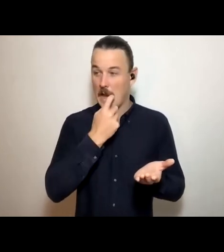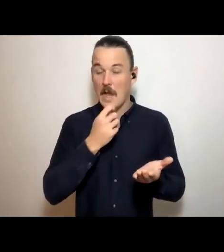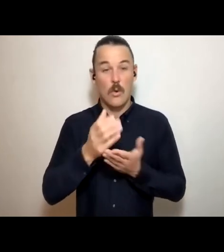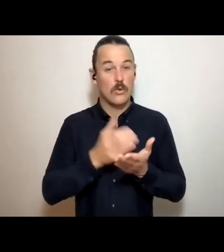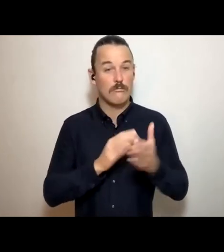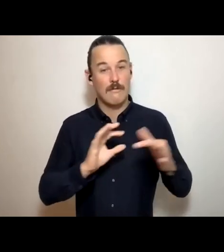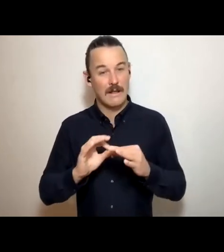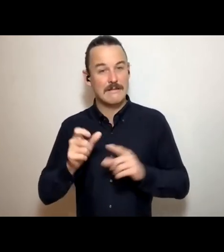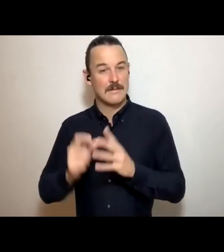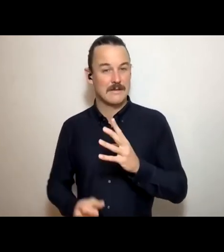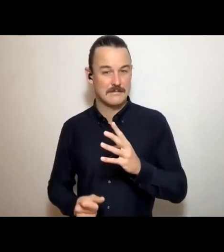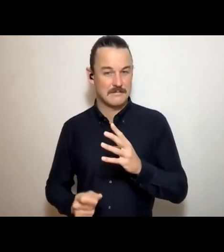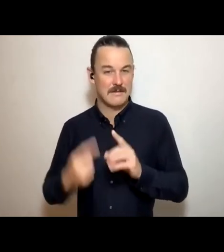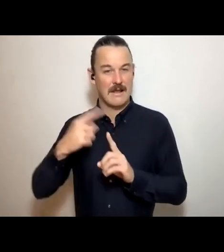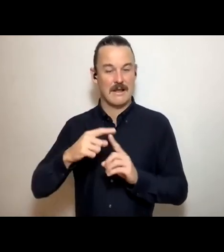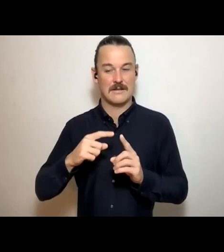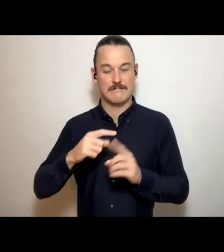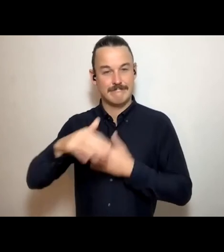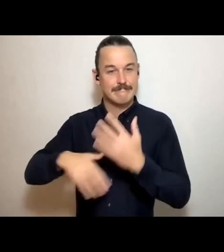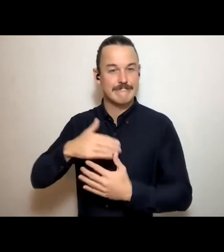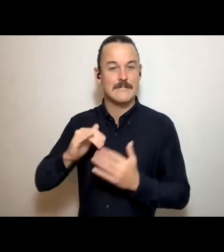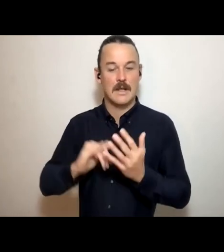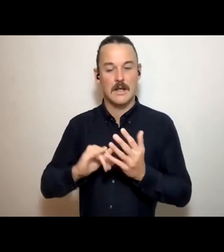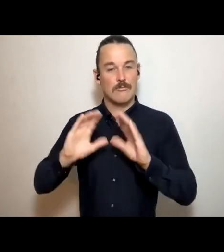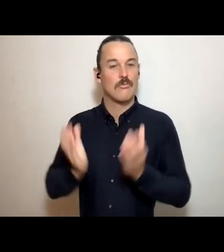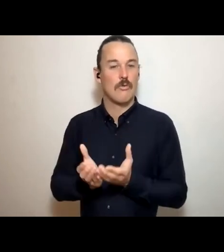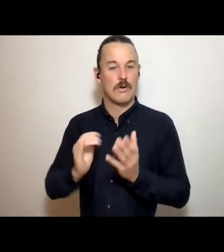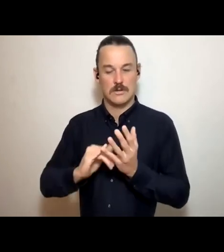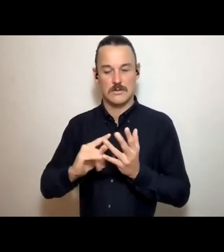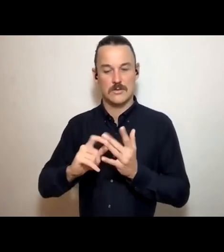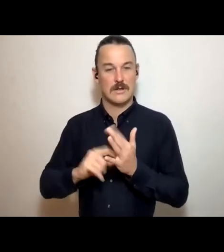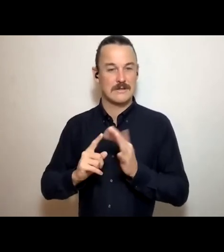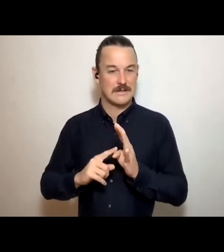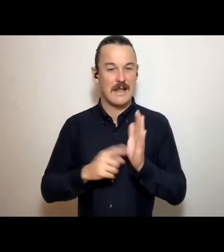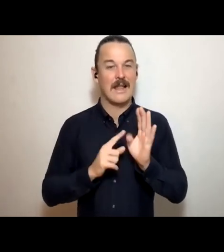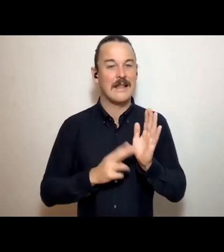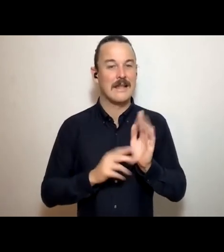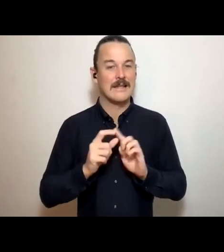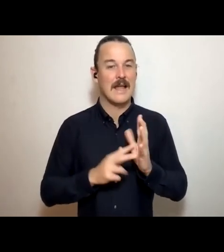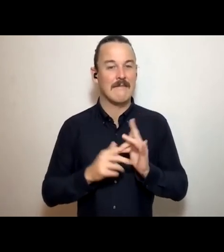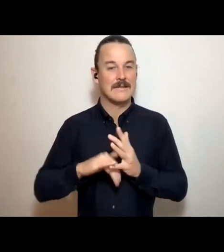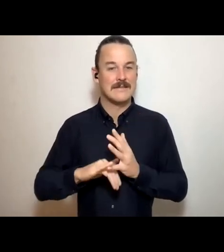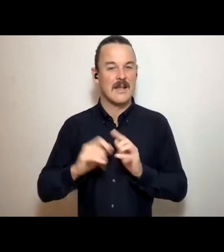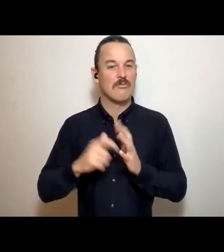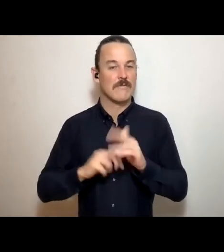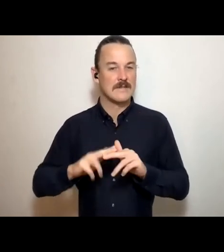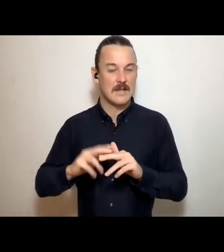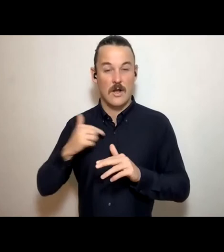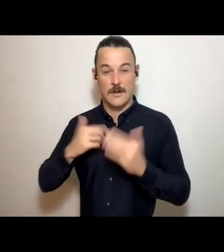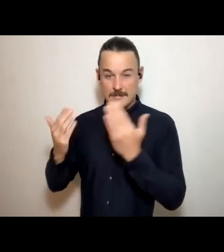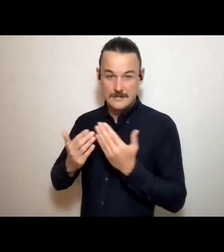society taught by Professor Lynn Davis, and it absolutely blew my mind, it began to explain